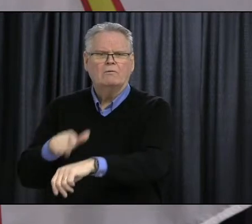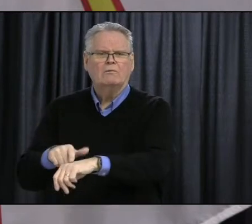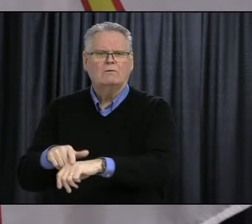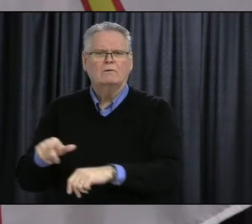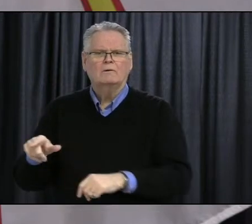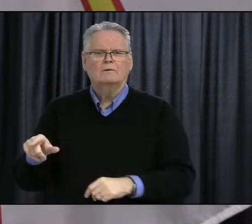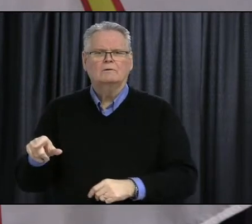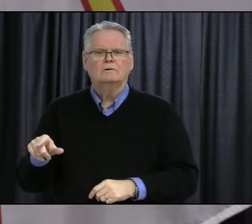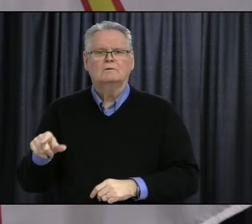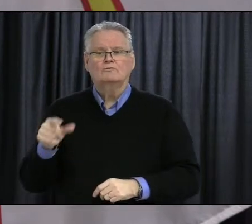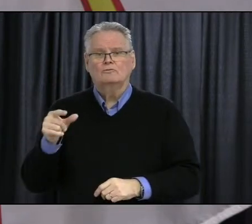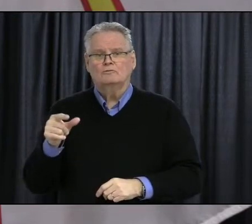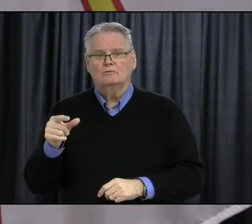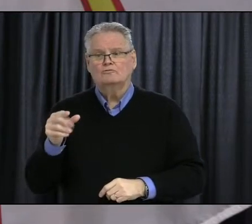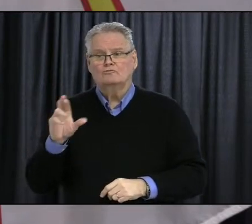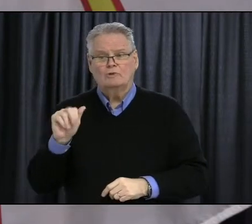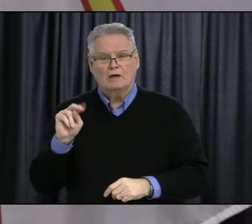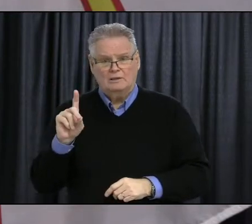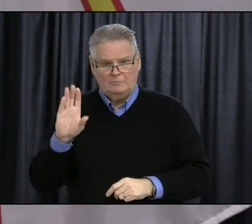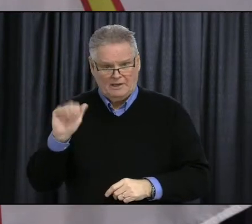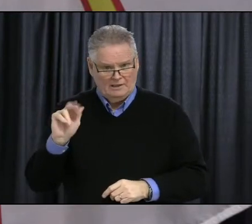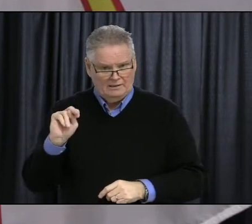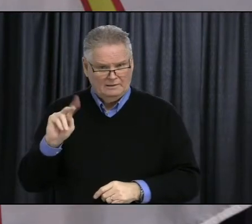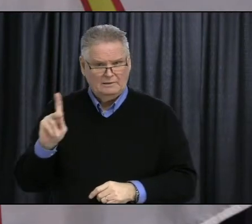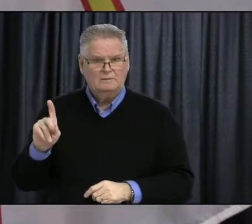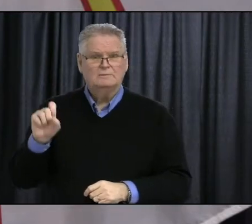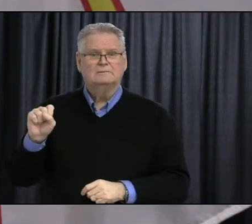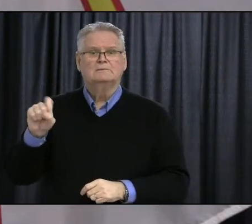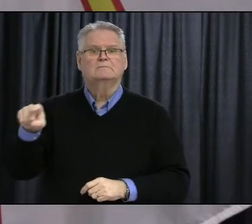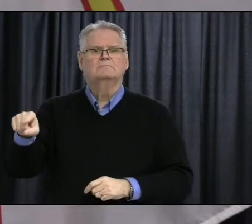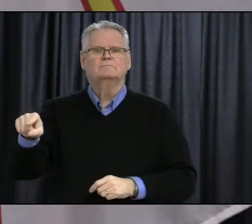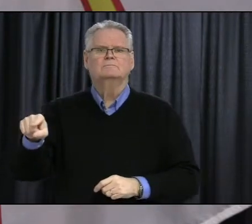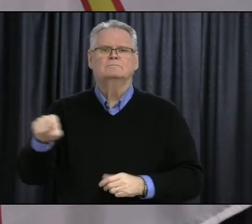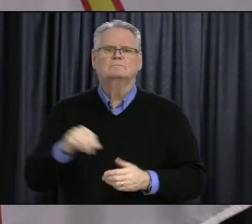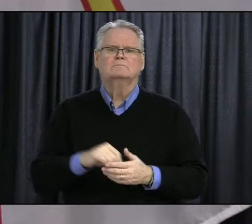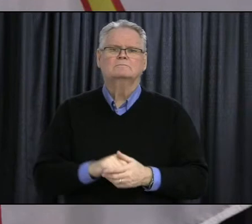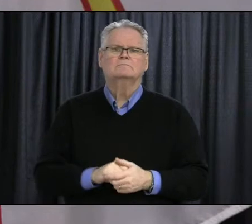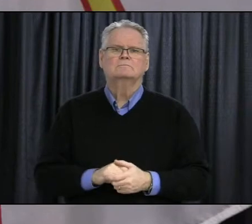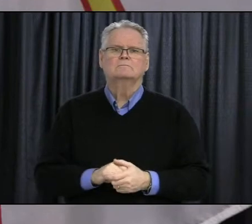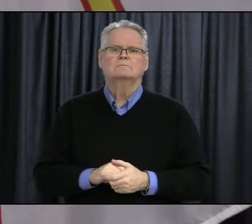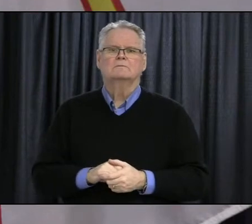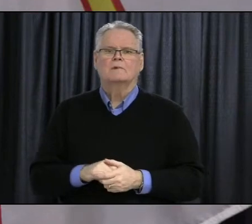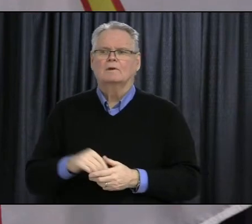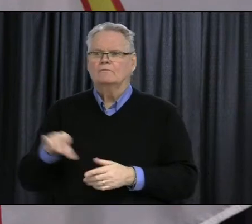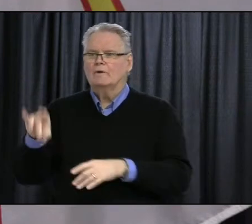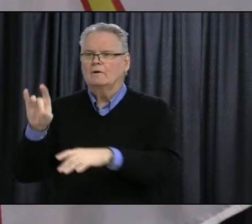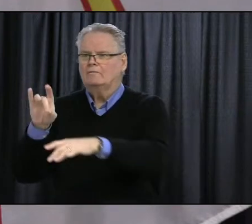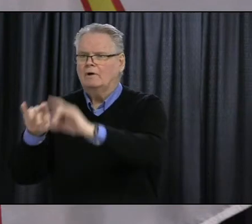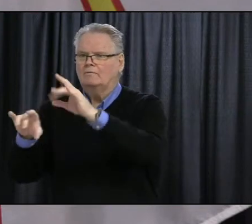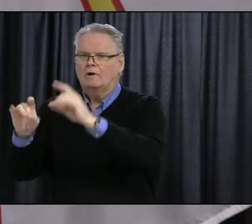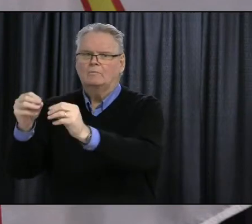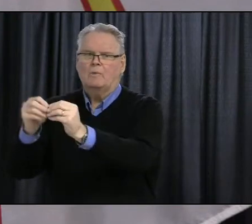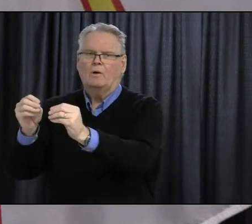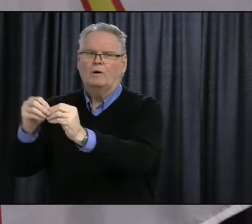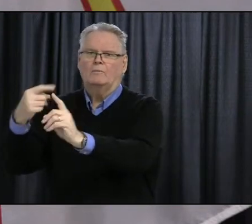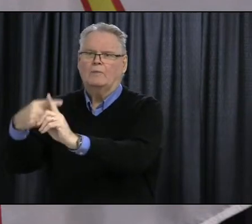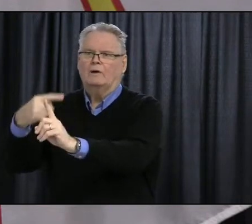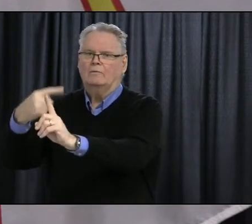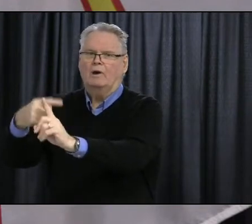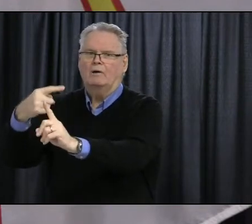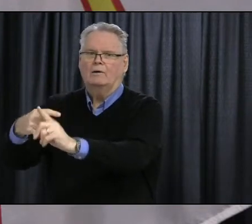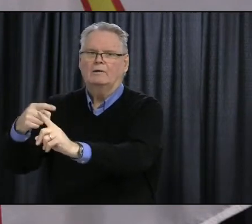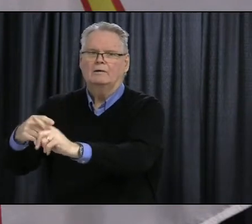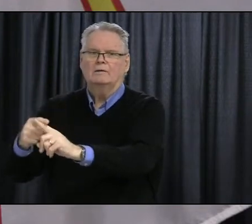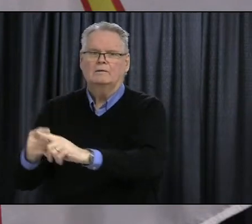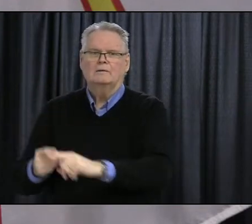5 cases that we had, that we haven't seen any more. So that forward contact tracing doesn't have